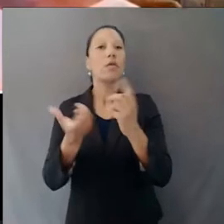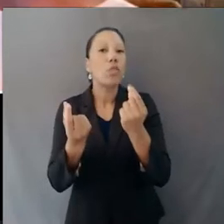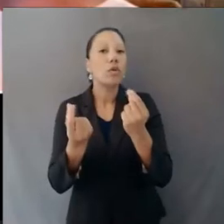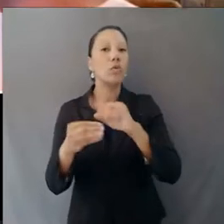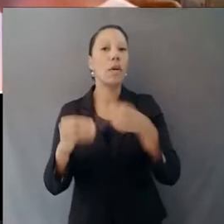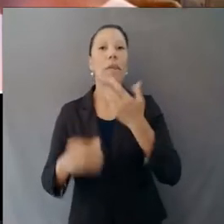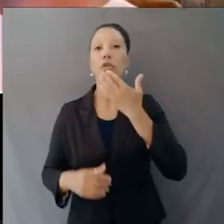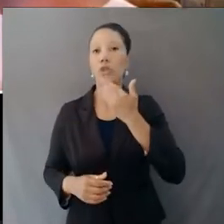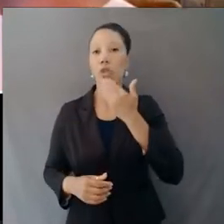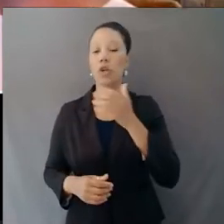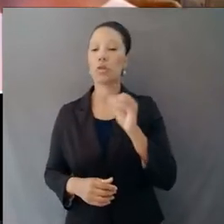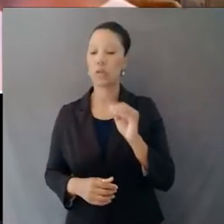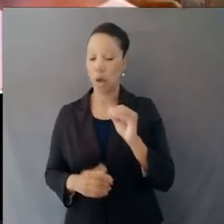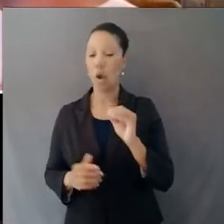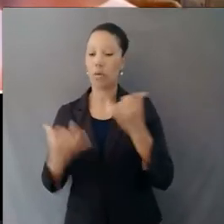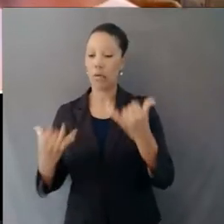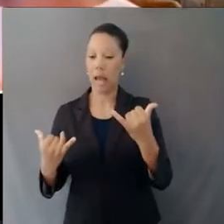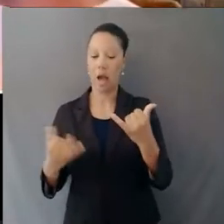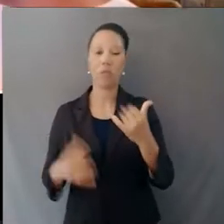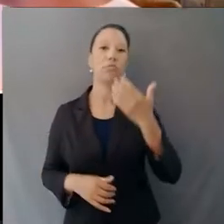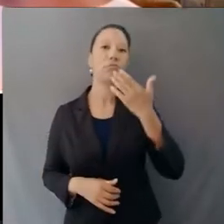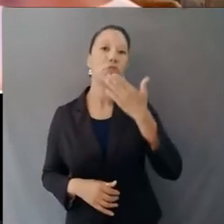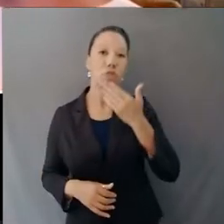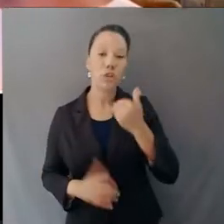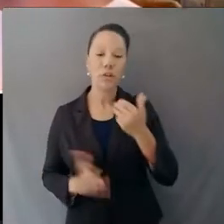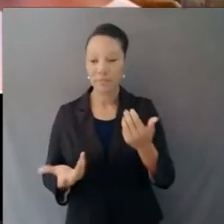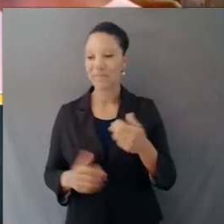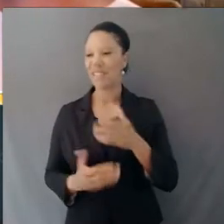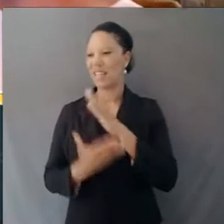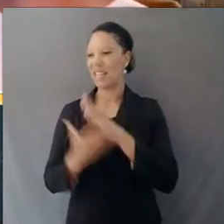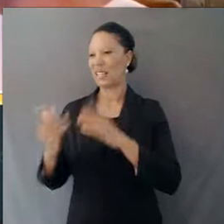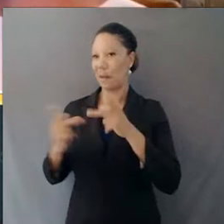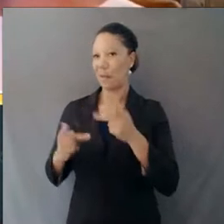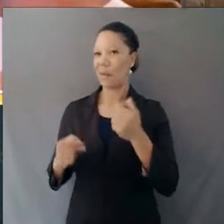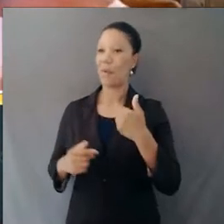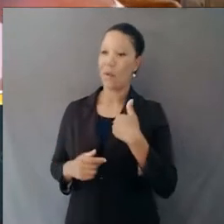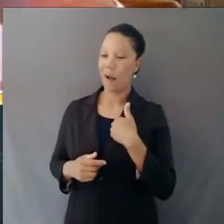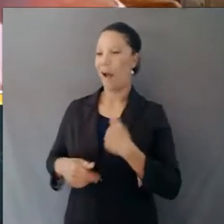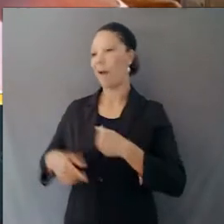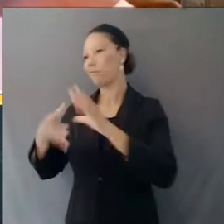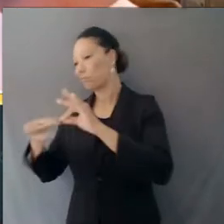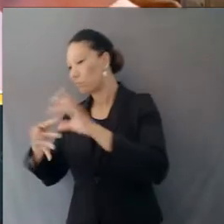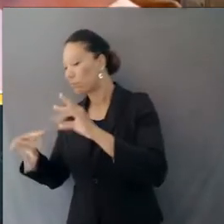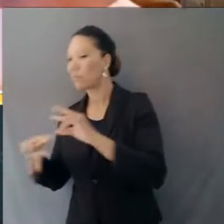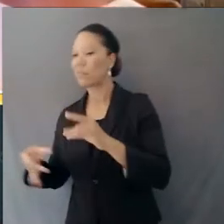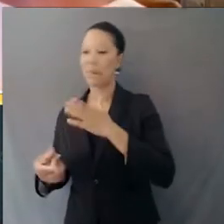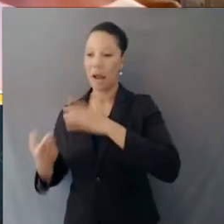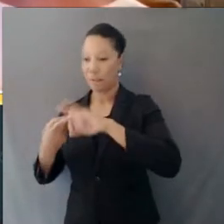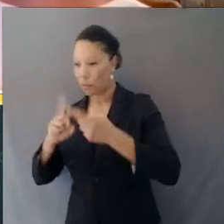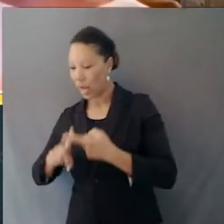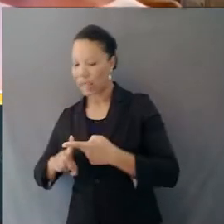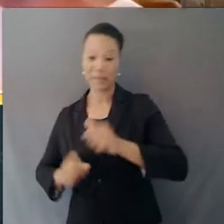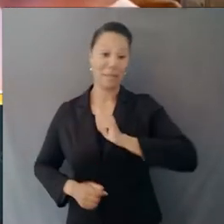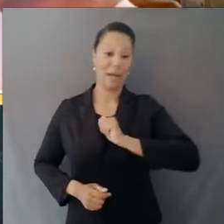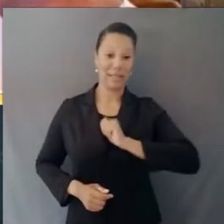So on that part about sugar, you know, some of the people I've talked to, friends and even myself, we have concerns